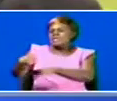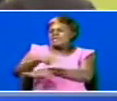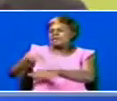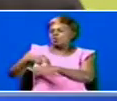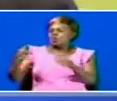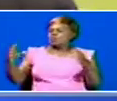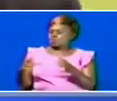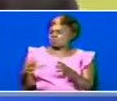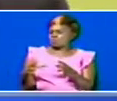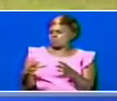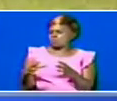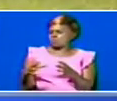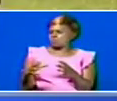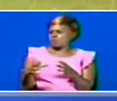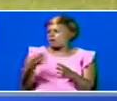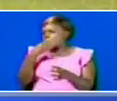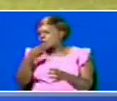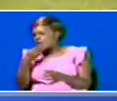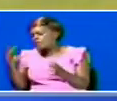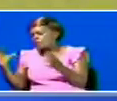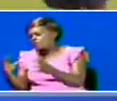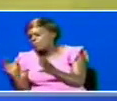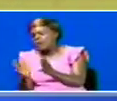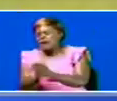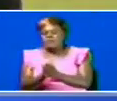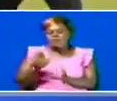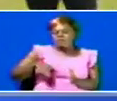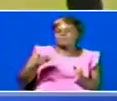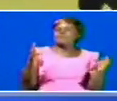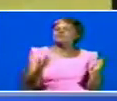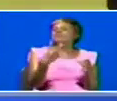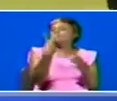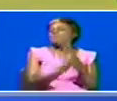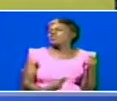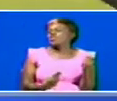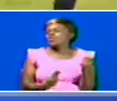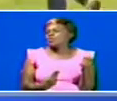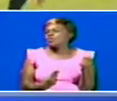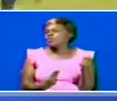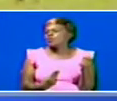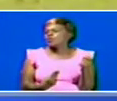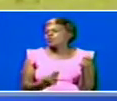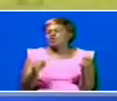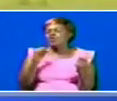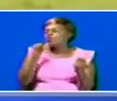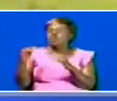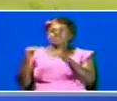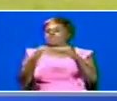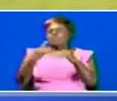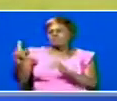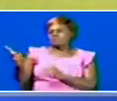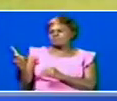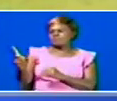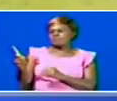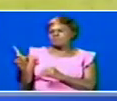teams. So wouldn't that apply to the men's national team and the women's national team as well? Not in equal measure, Yvonne. I